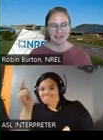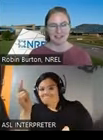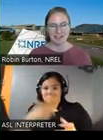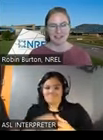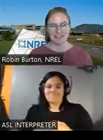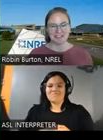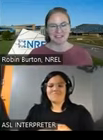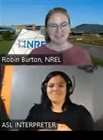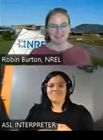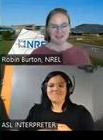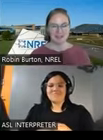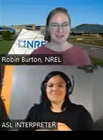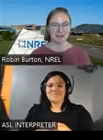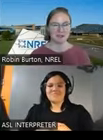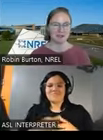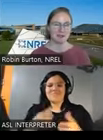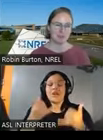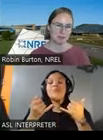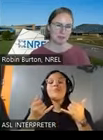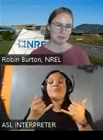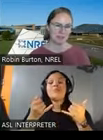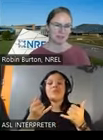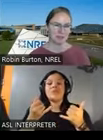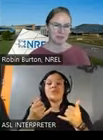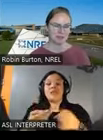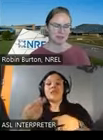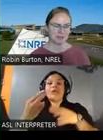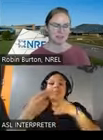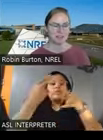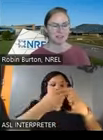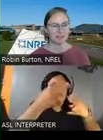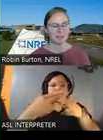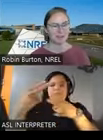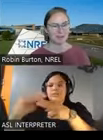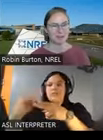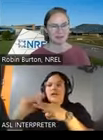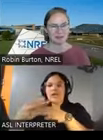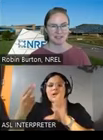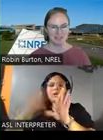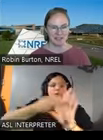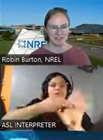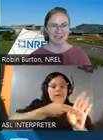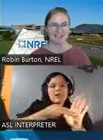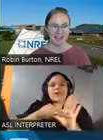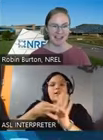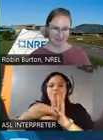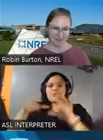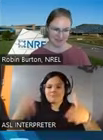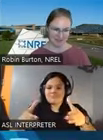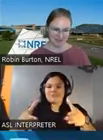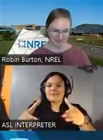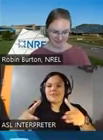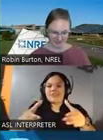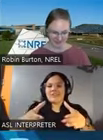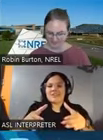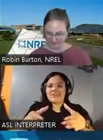With that, I'm delighted to turn it over to a number of project contributors to provide more detailed updates on specific tasks within